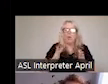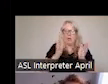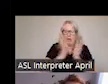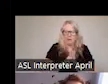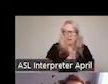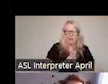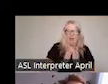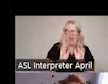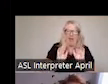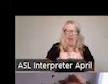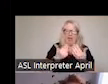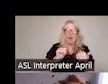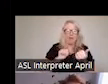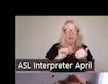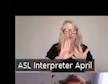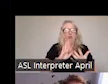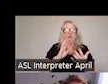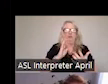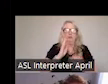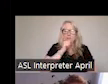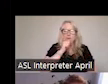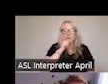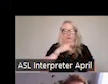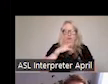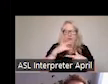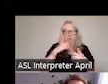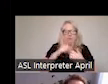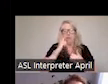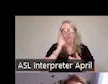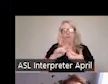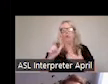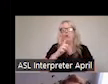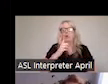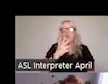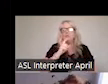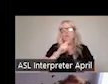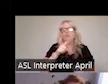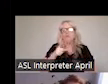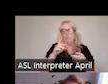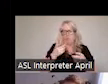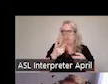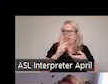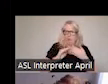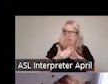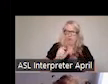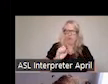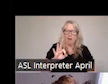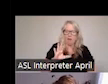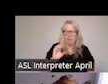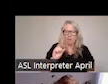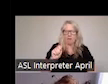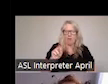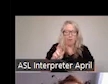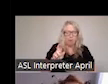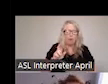how to address privacy concerns regarding law enforcement response, particularly for communities of color. And then the other one